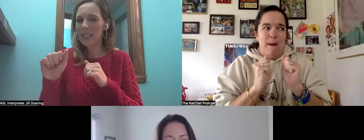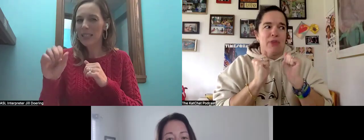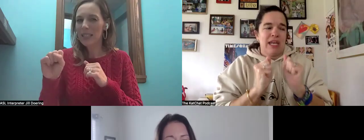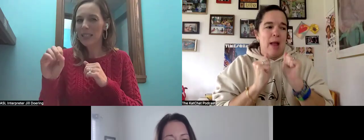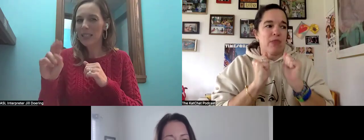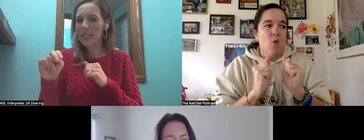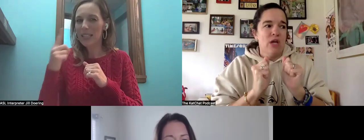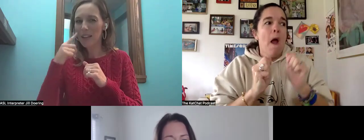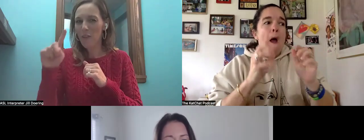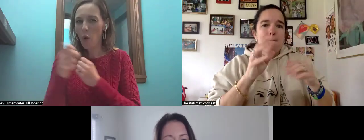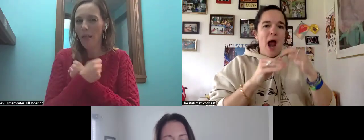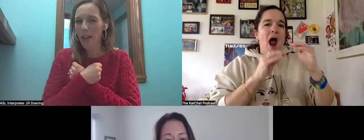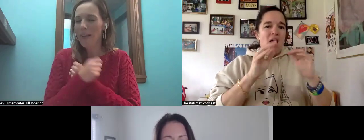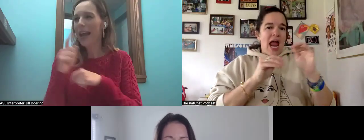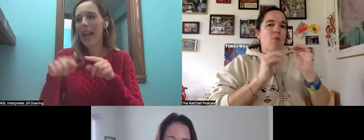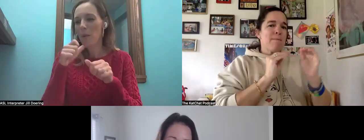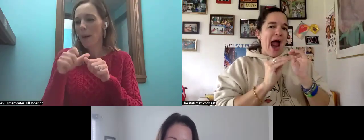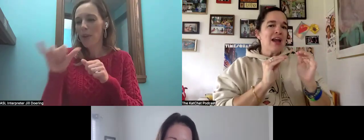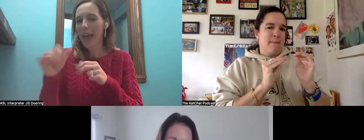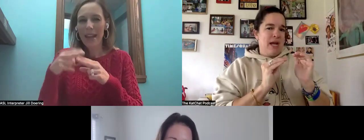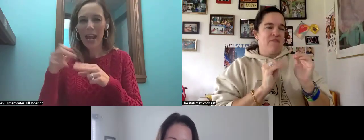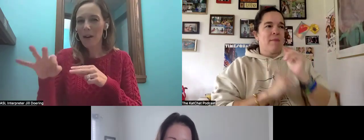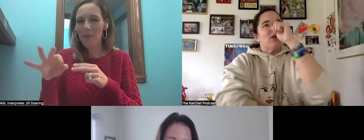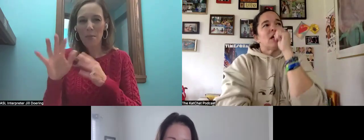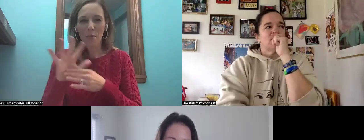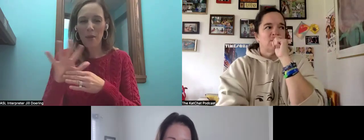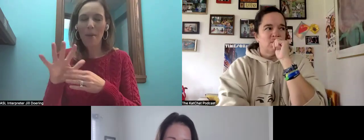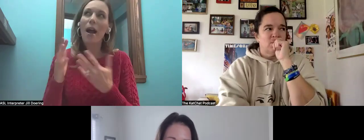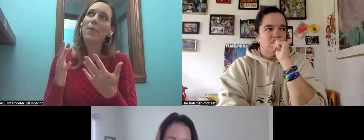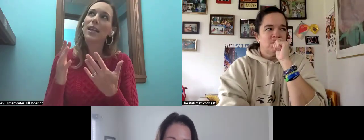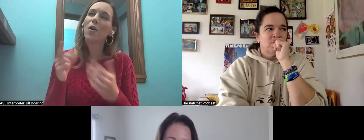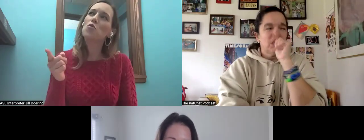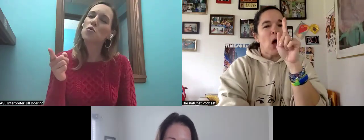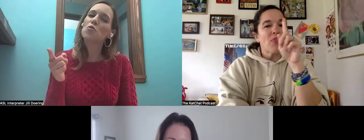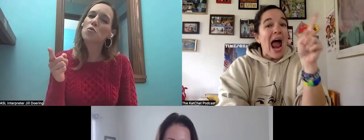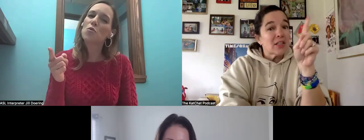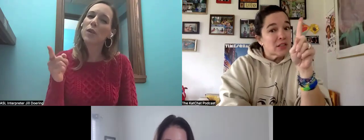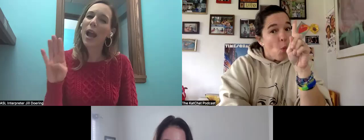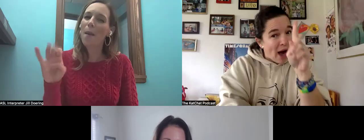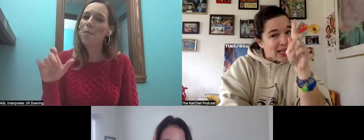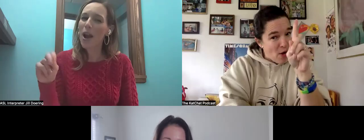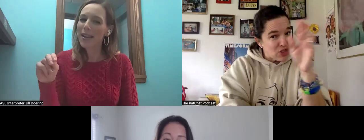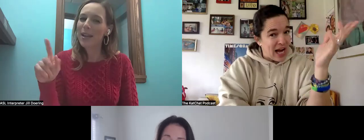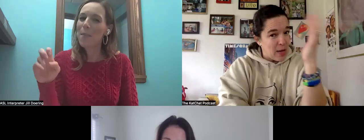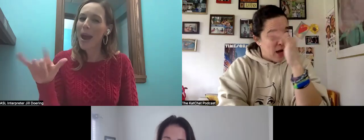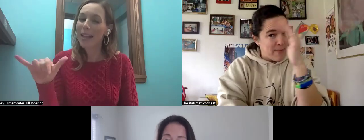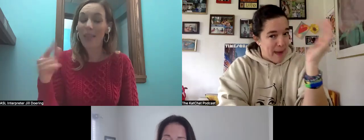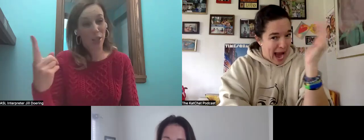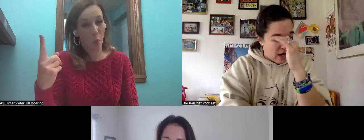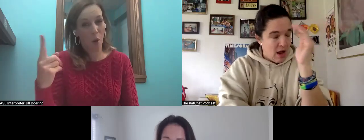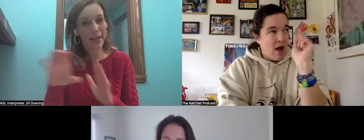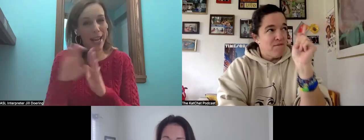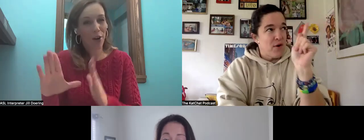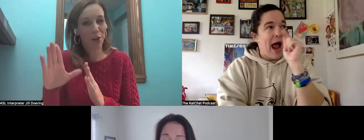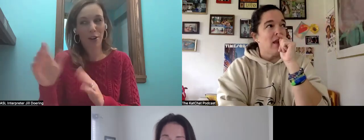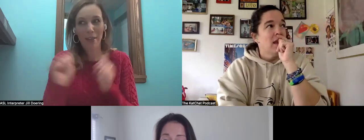can't remember the name of the movie. Yep. But it reminded me of him. I was like, So that one character that keeps coming